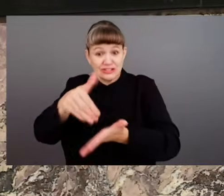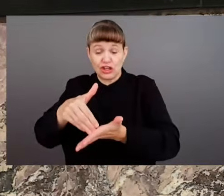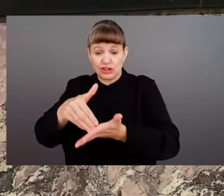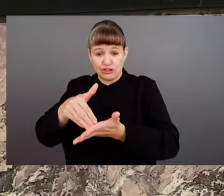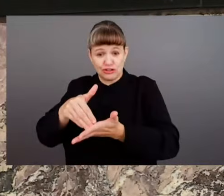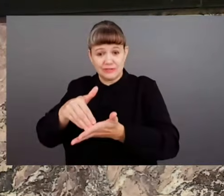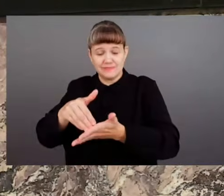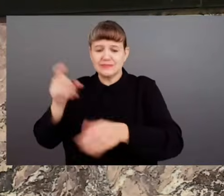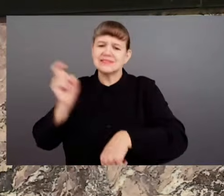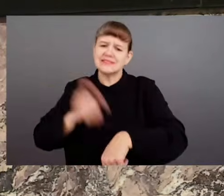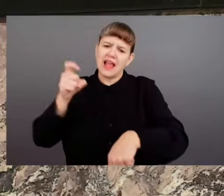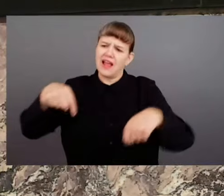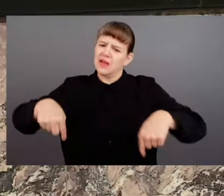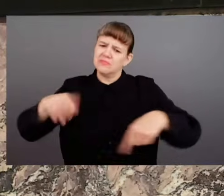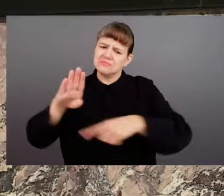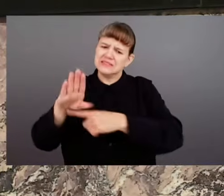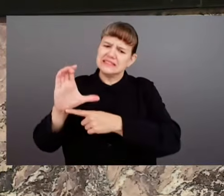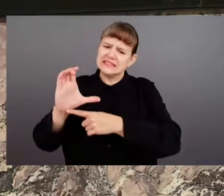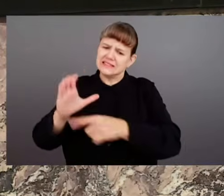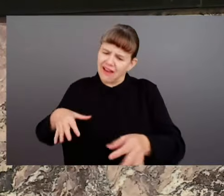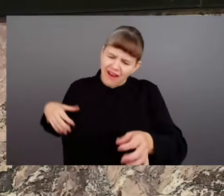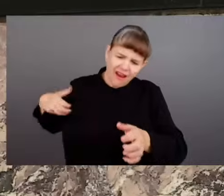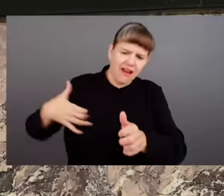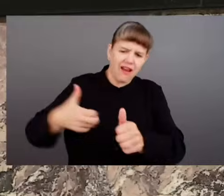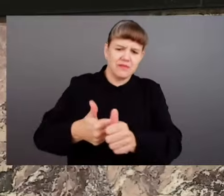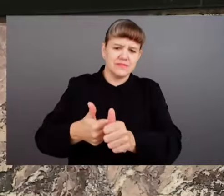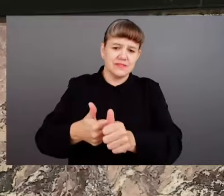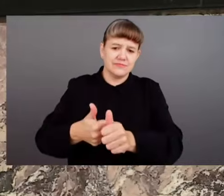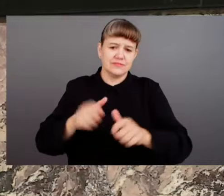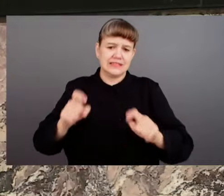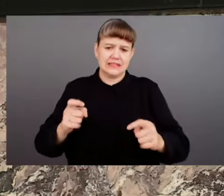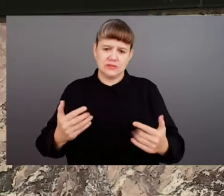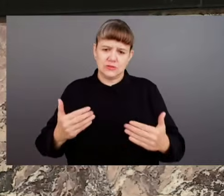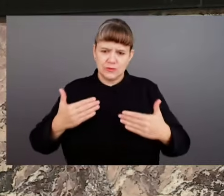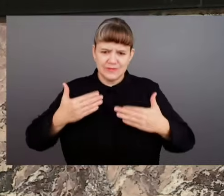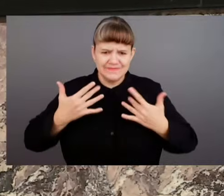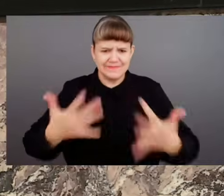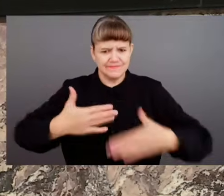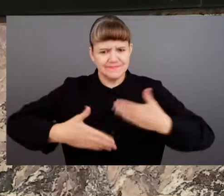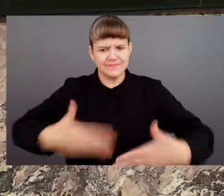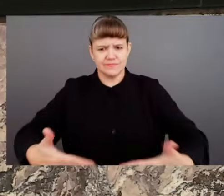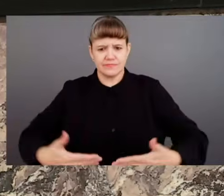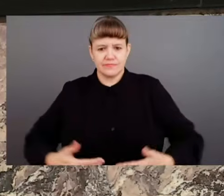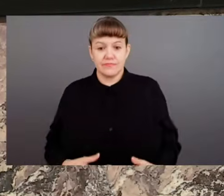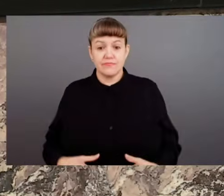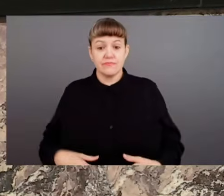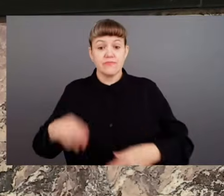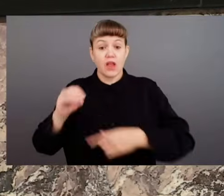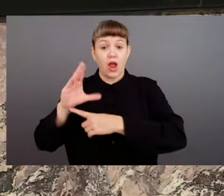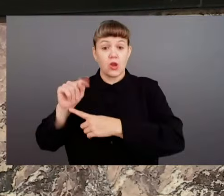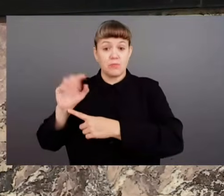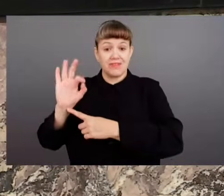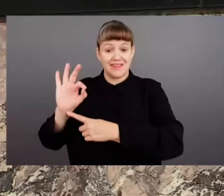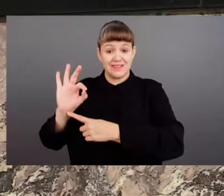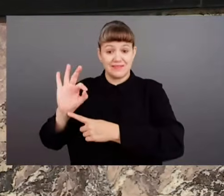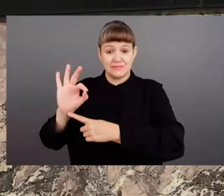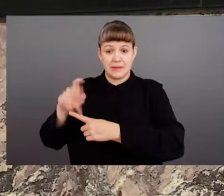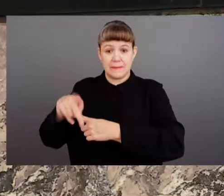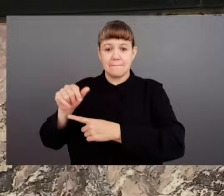move forward. Let's mark today as the beginning of change and a step towards ensuring that no family has to face this journey in the dark. Thank